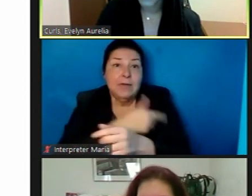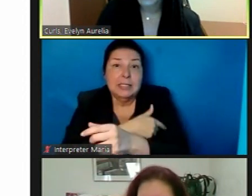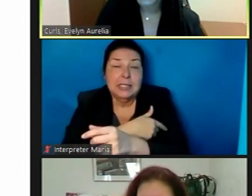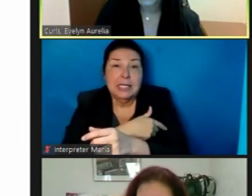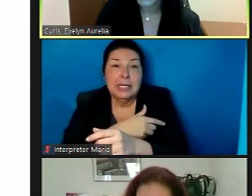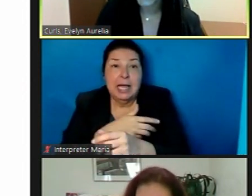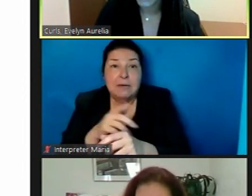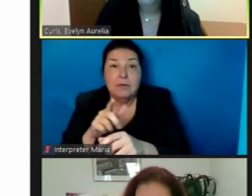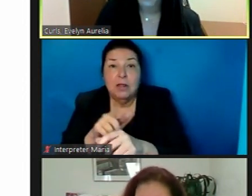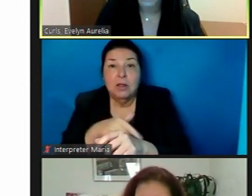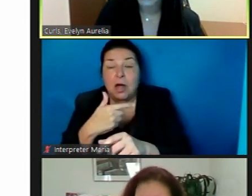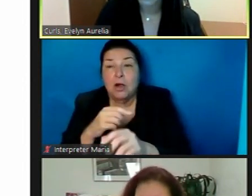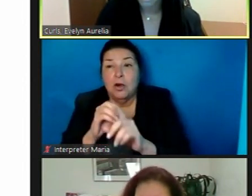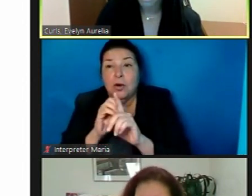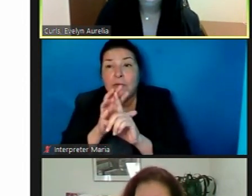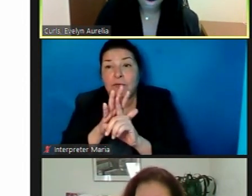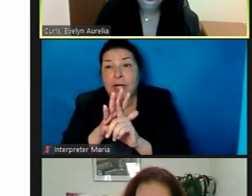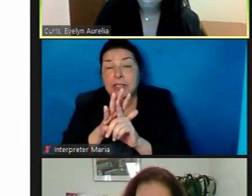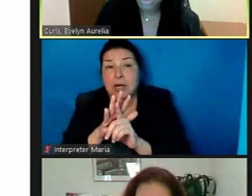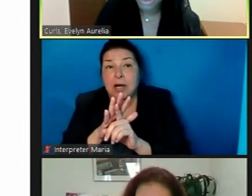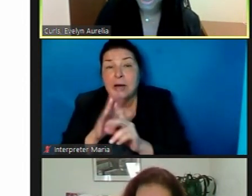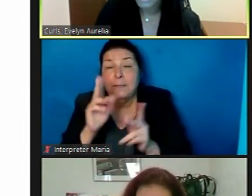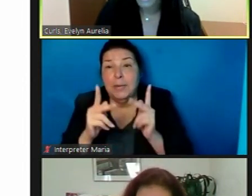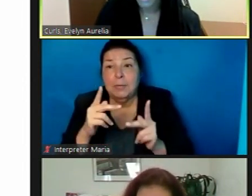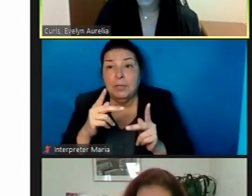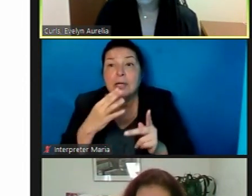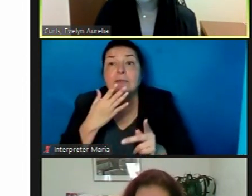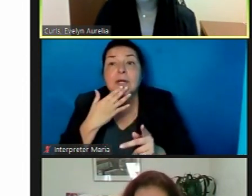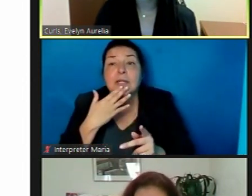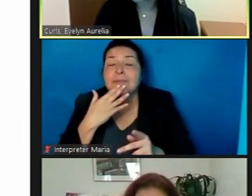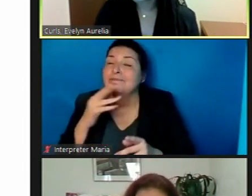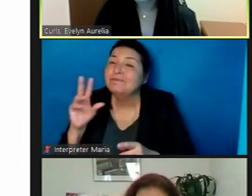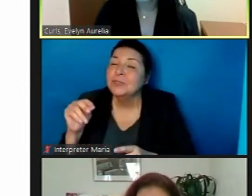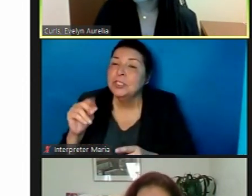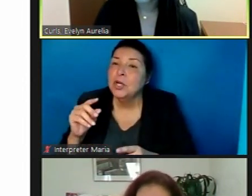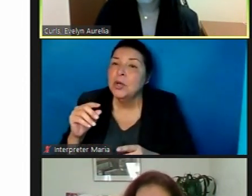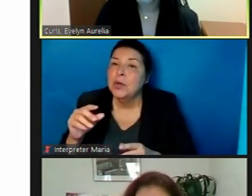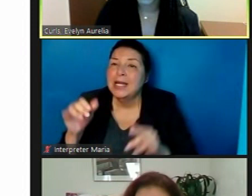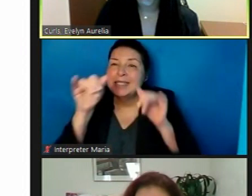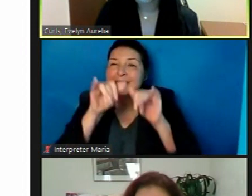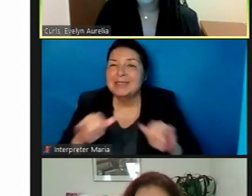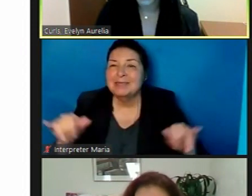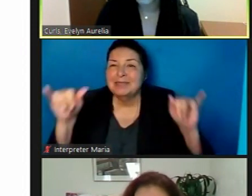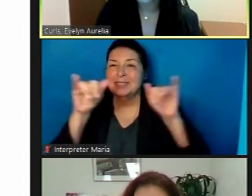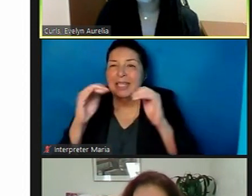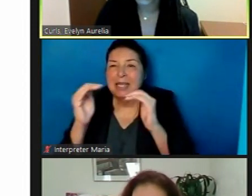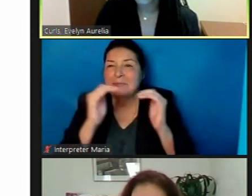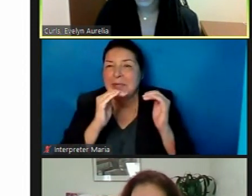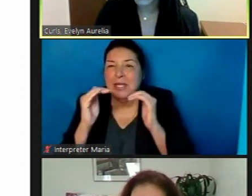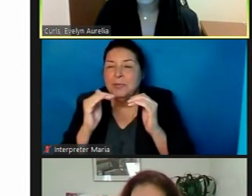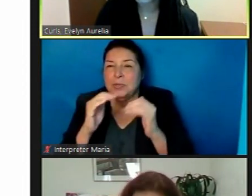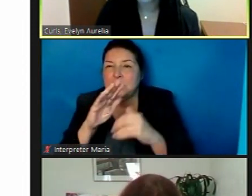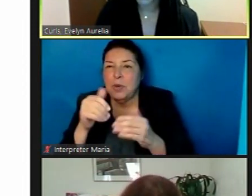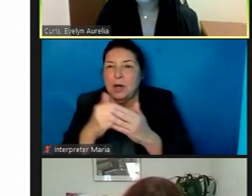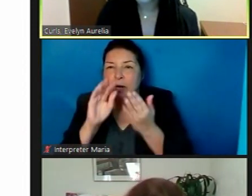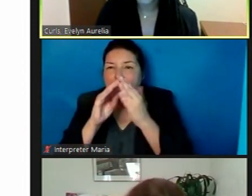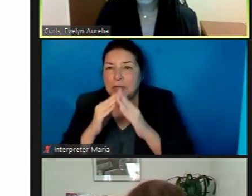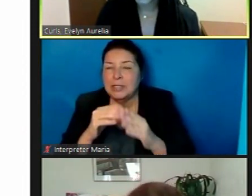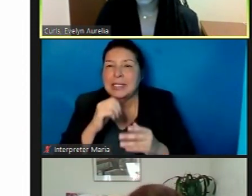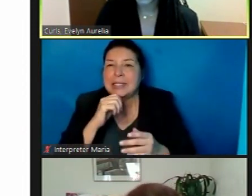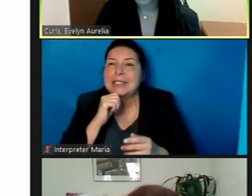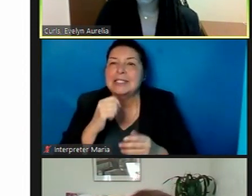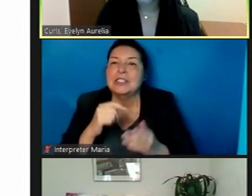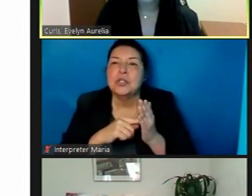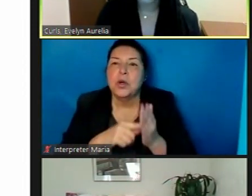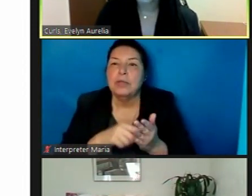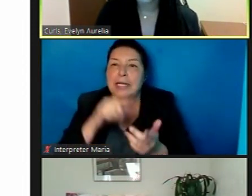lesser effect. It's equally effective on all communities. There's been no studies to show that it's less effective